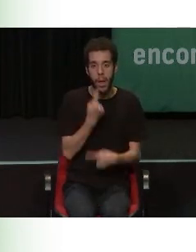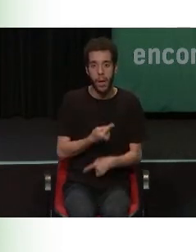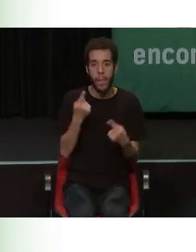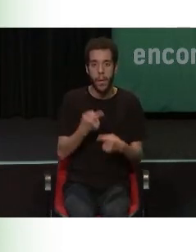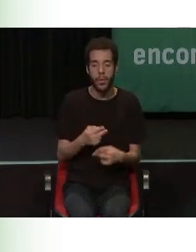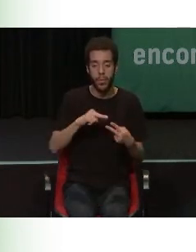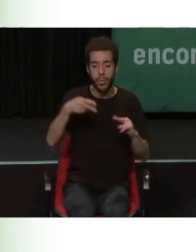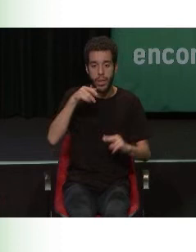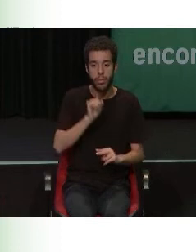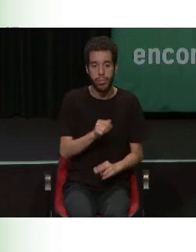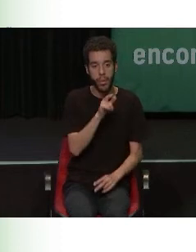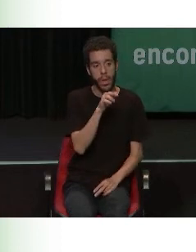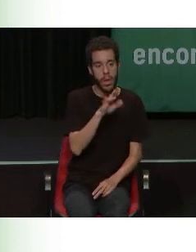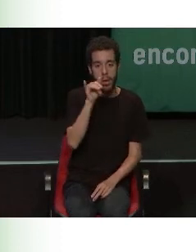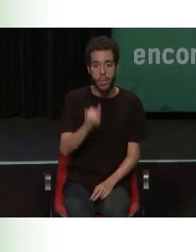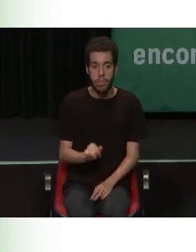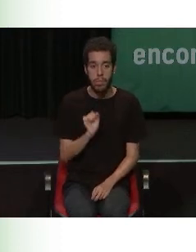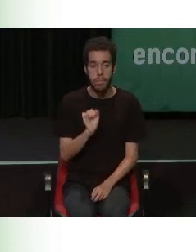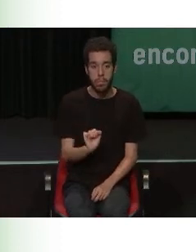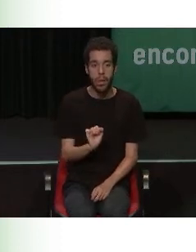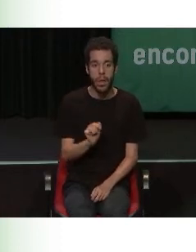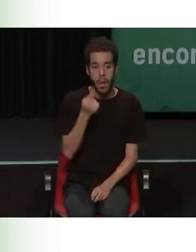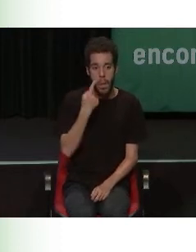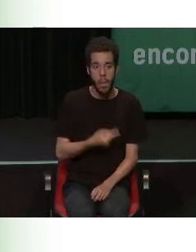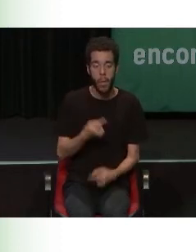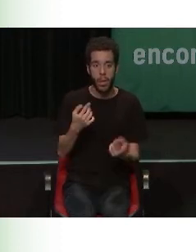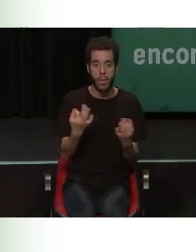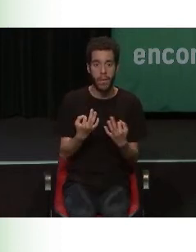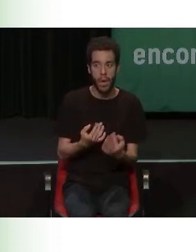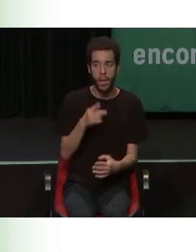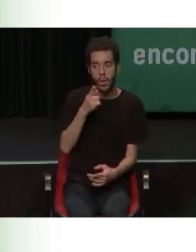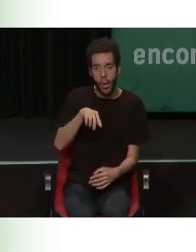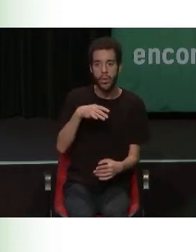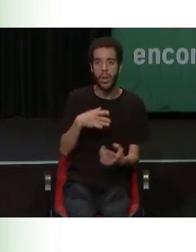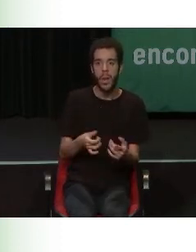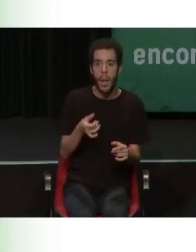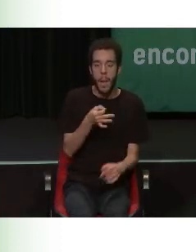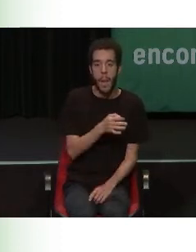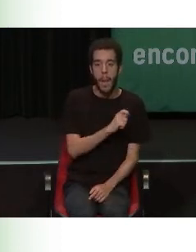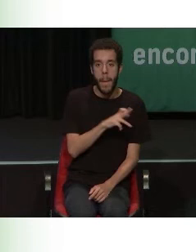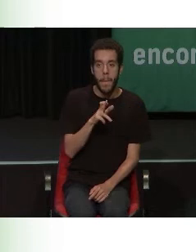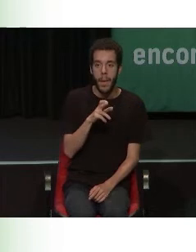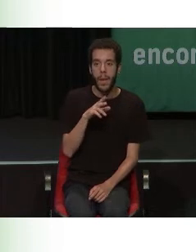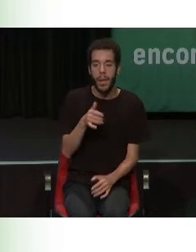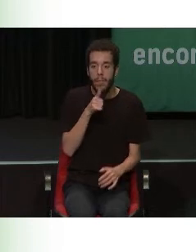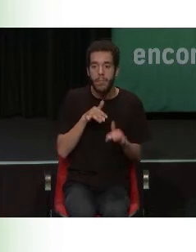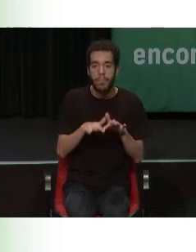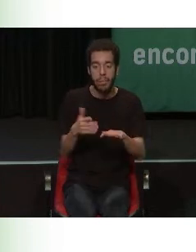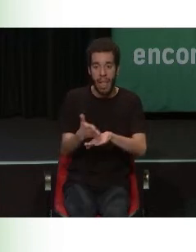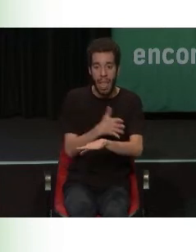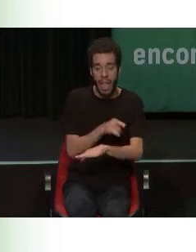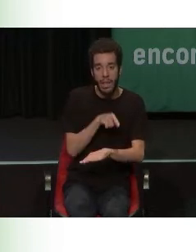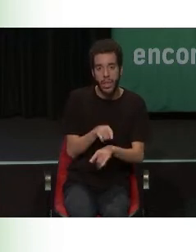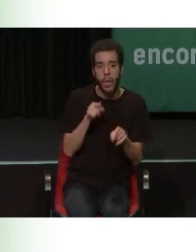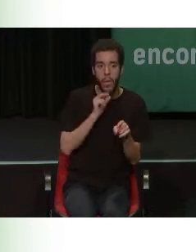and these are all IL-7 receptor target genes. And you can see that in pre-leukemic cells, there is, as one would expect, because we